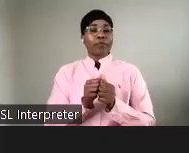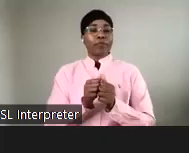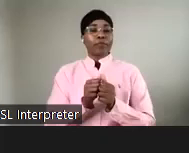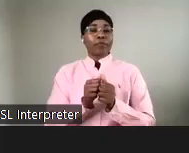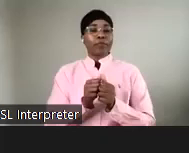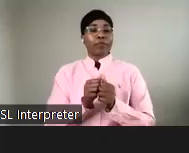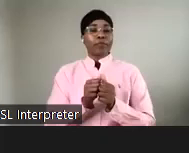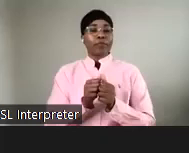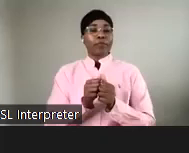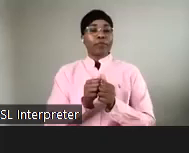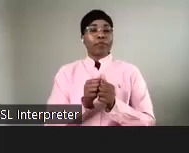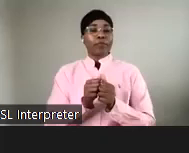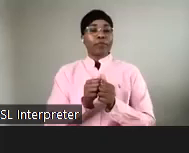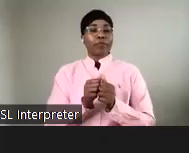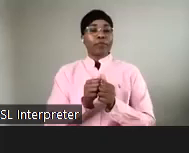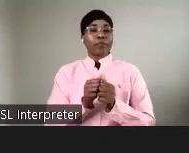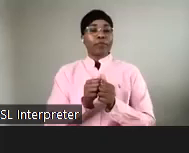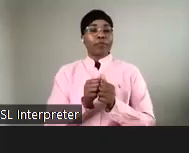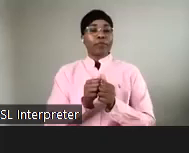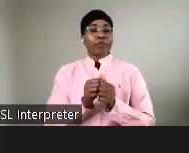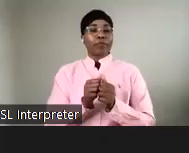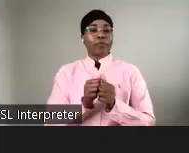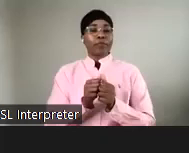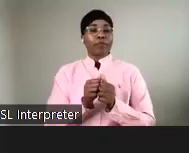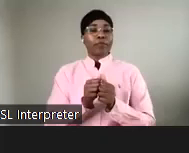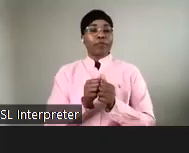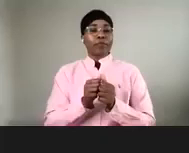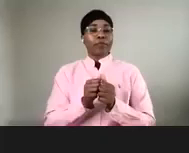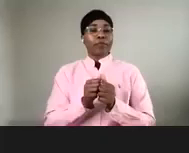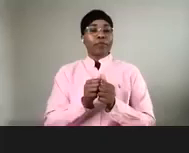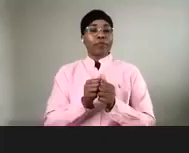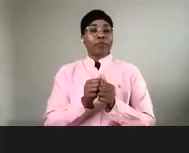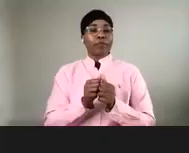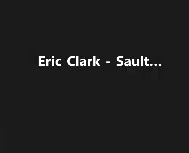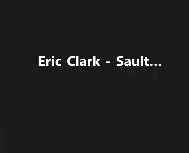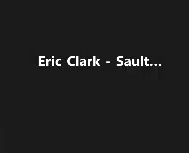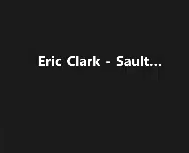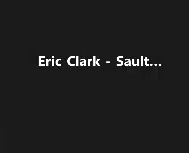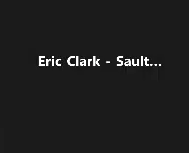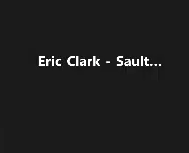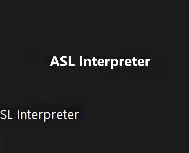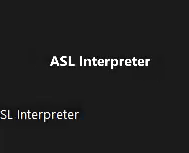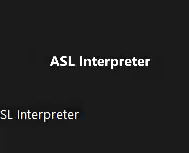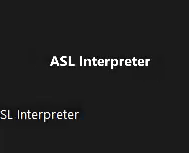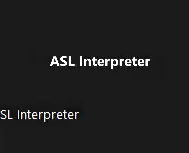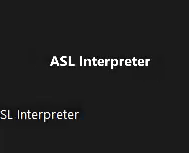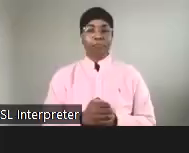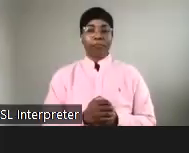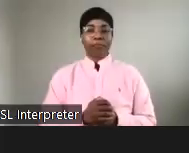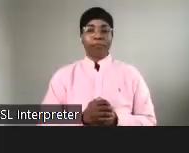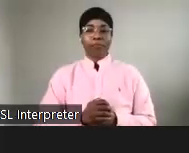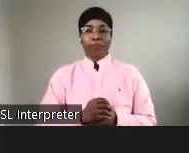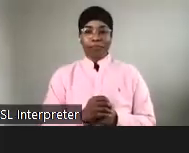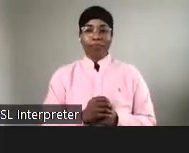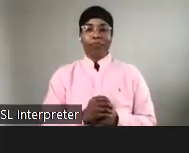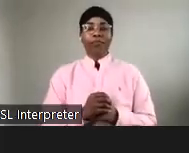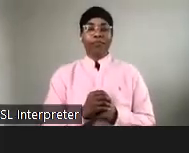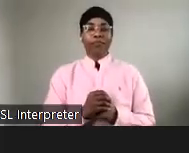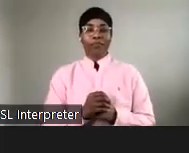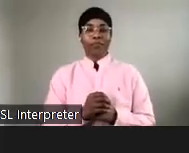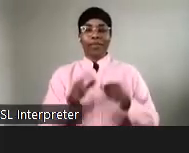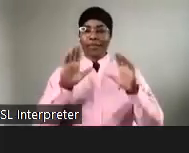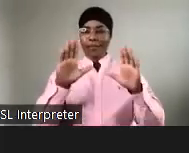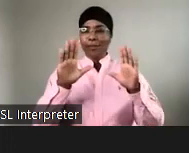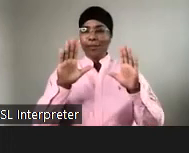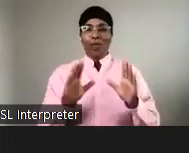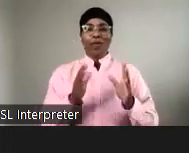this webinar series possible. Big thank you to folks in the background who have really helped us achieve this great